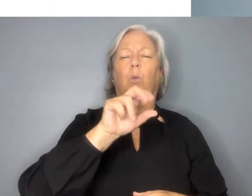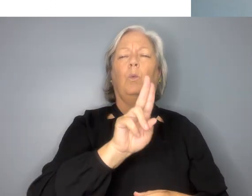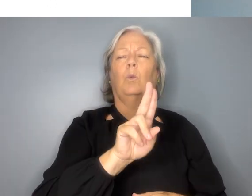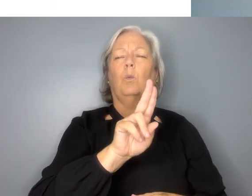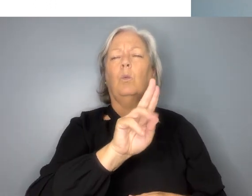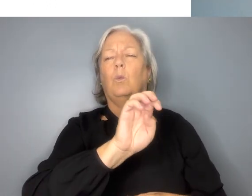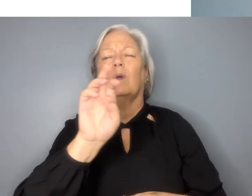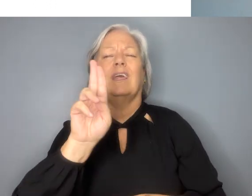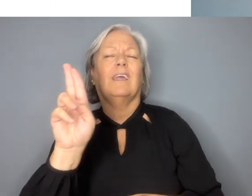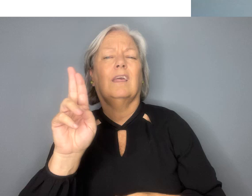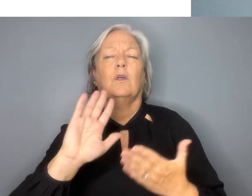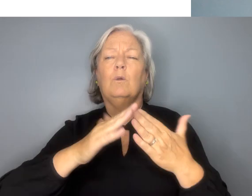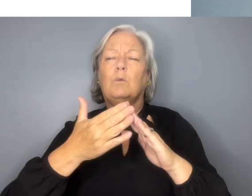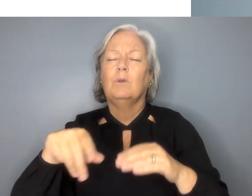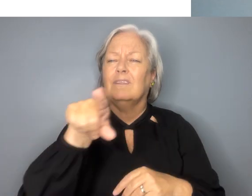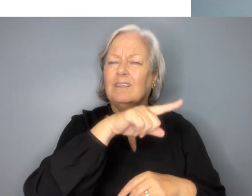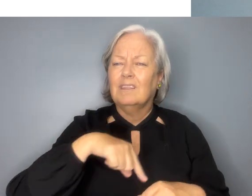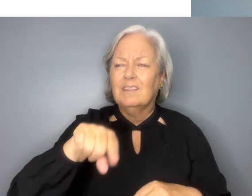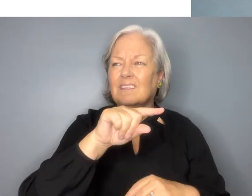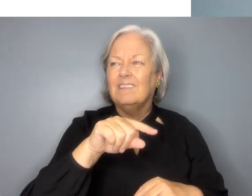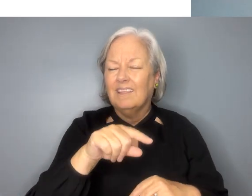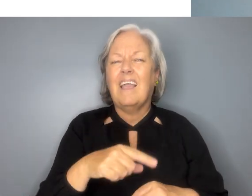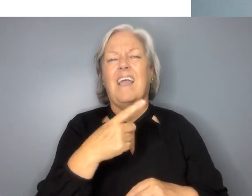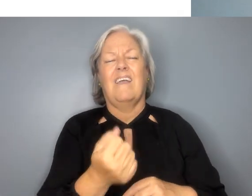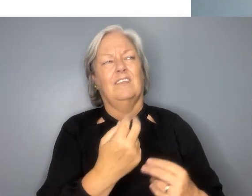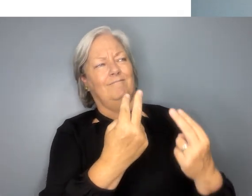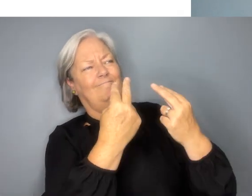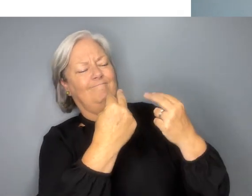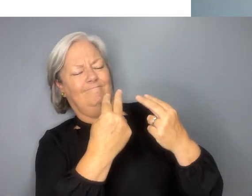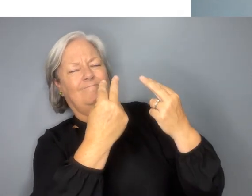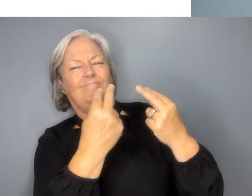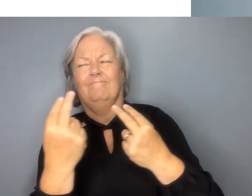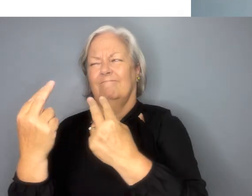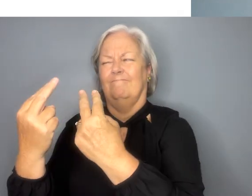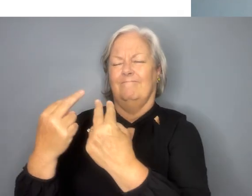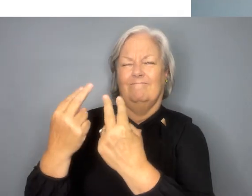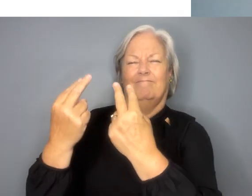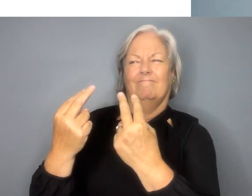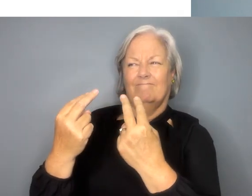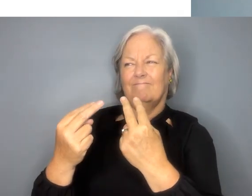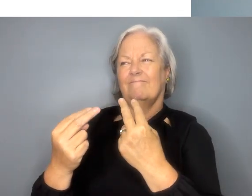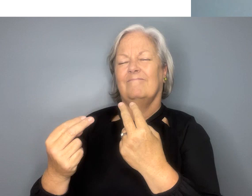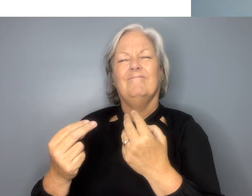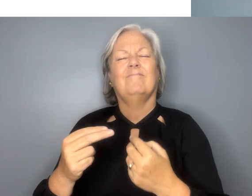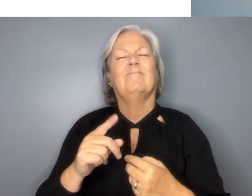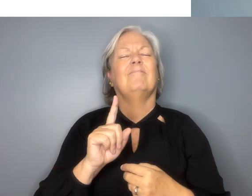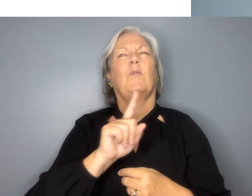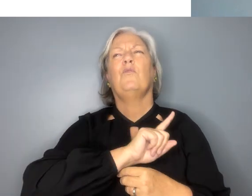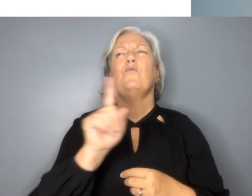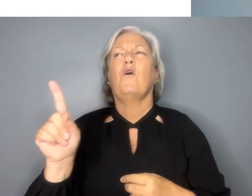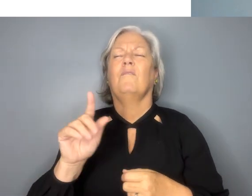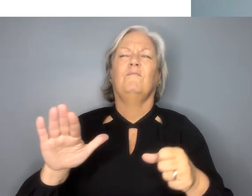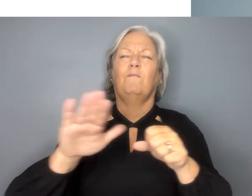to deal with the misunderstandings and the stigma that happens there. There's that sense of never really totally feeling